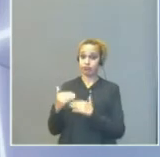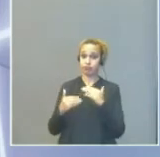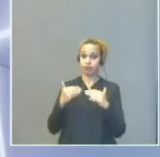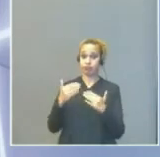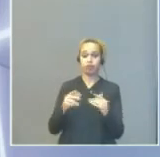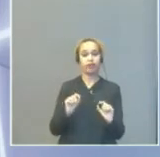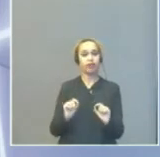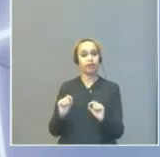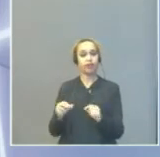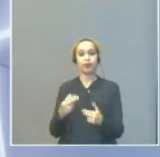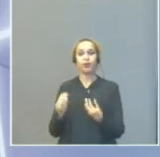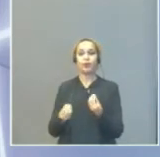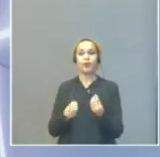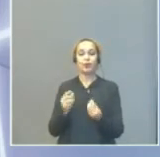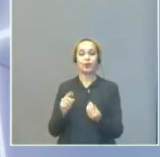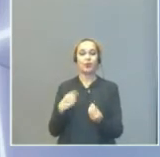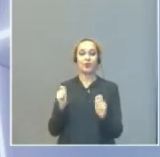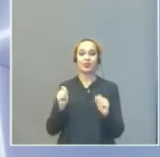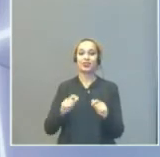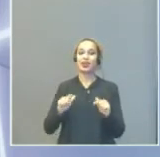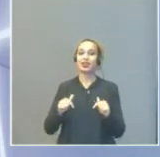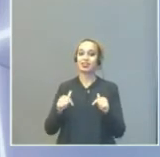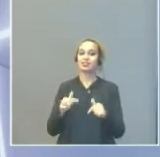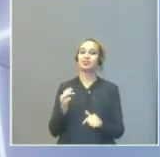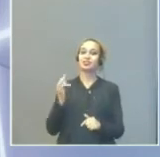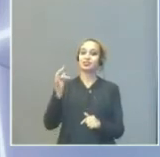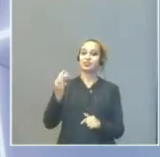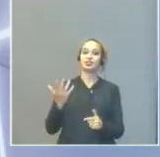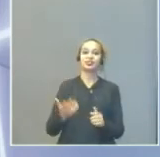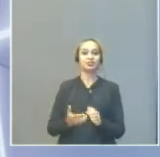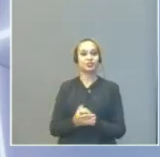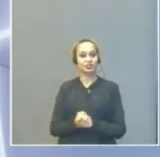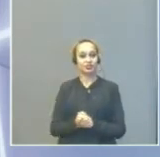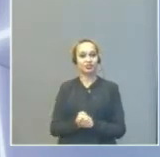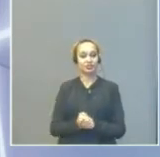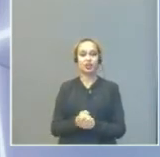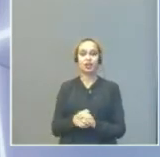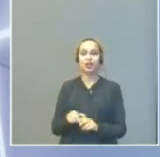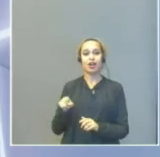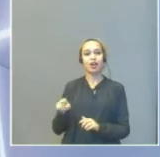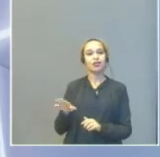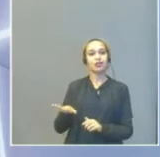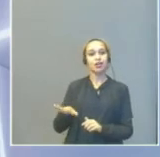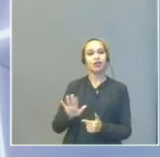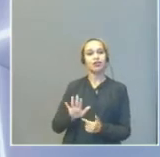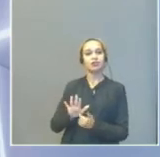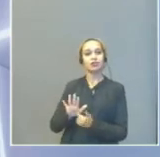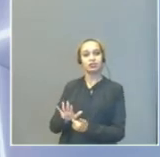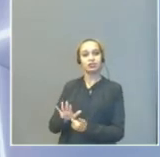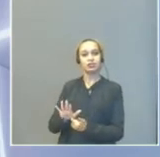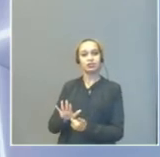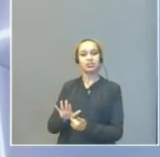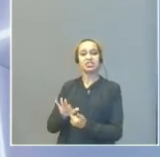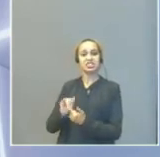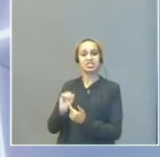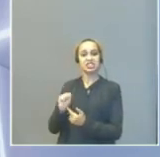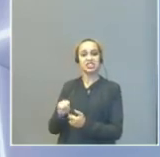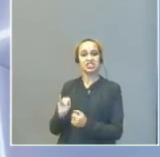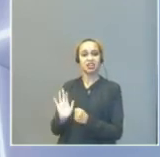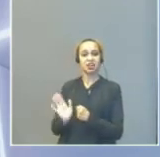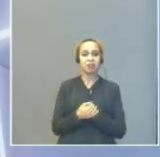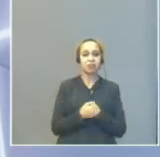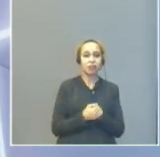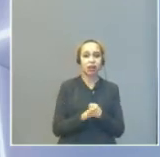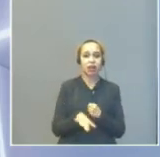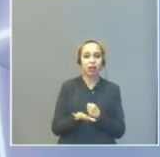future. Right here in the present, we co-create and secrete the future. And that is why